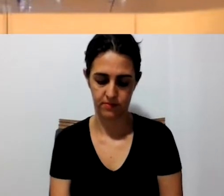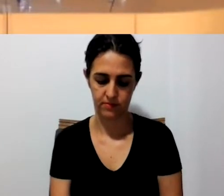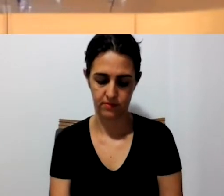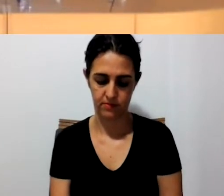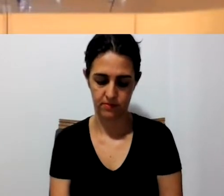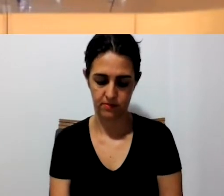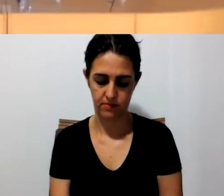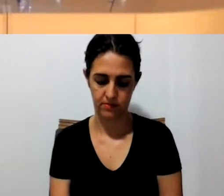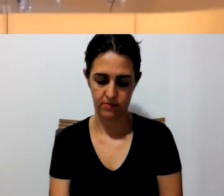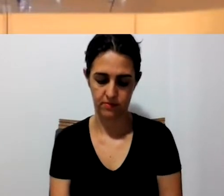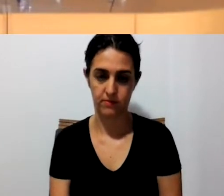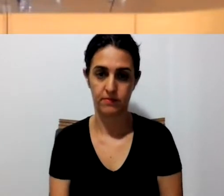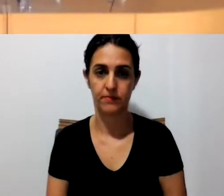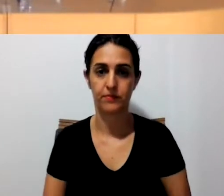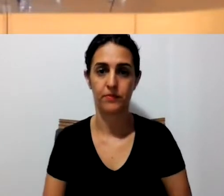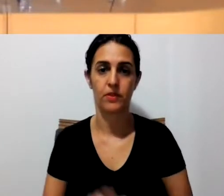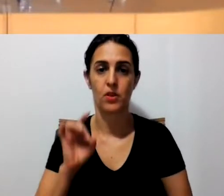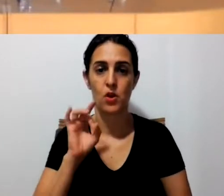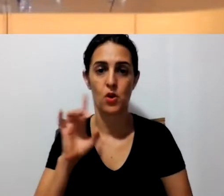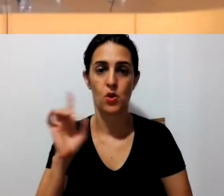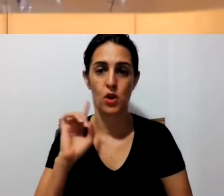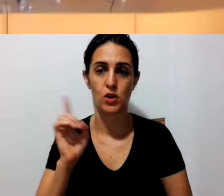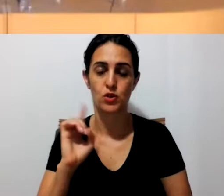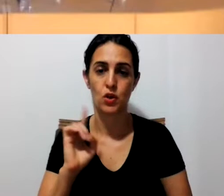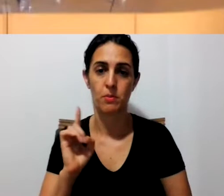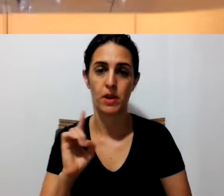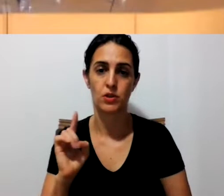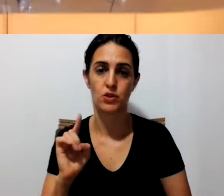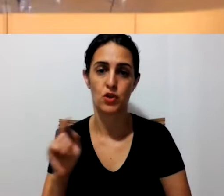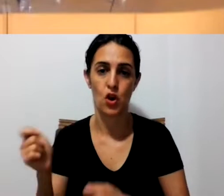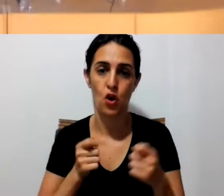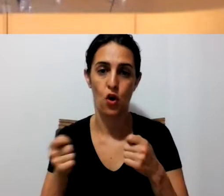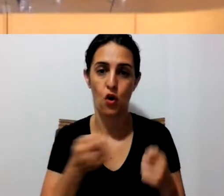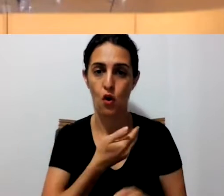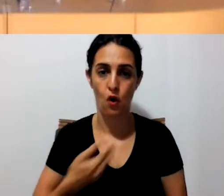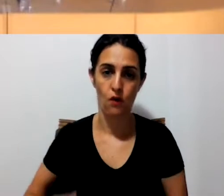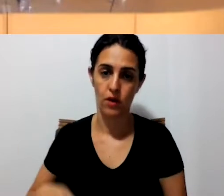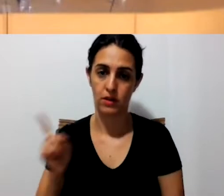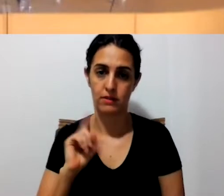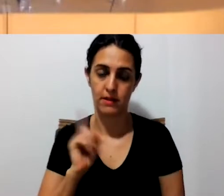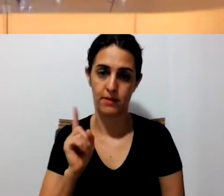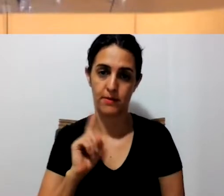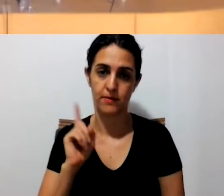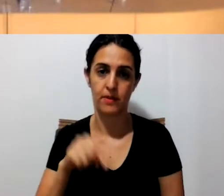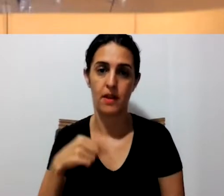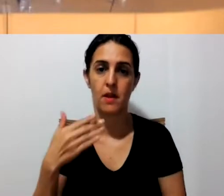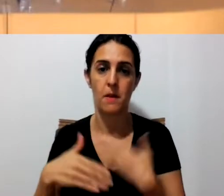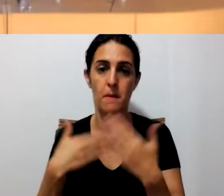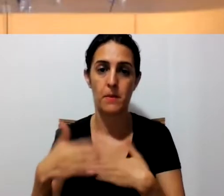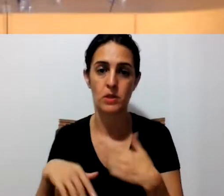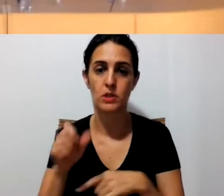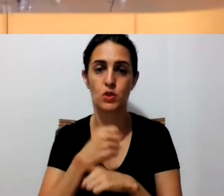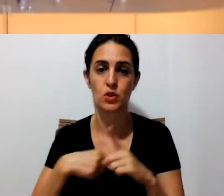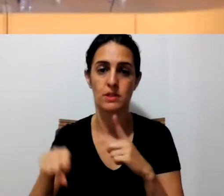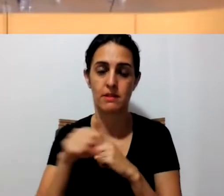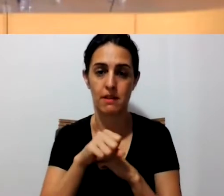possible because before there were several countries fighting against the fiscal reform. It was only possible because there